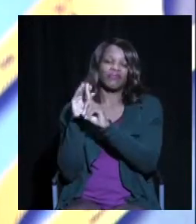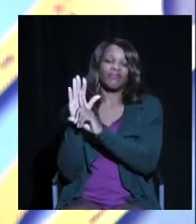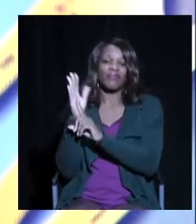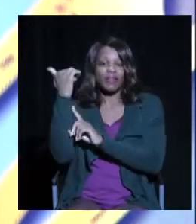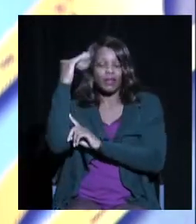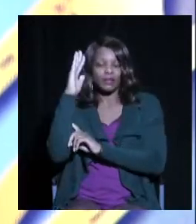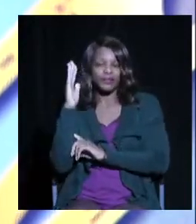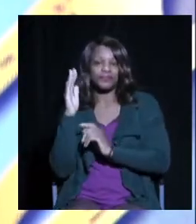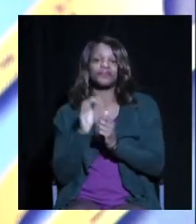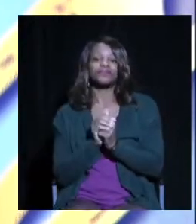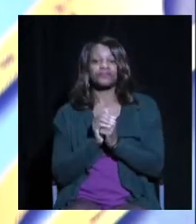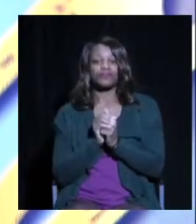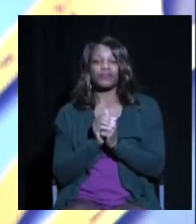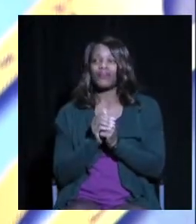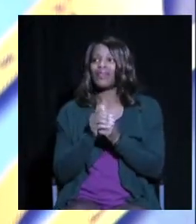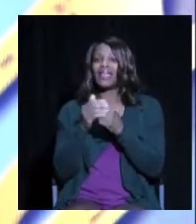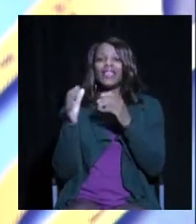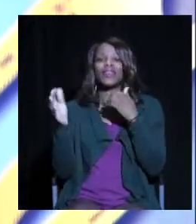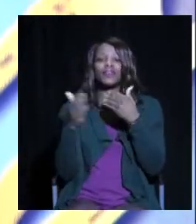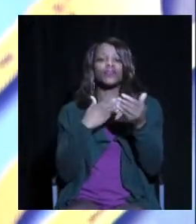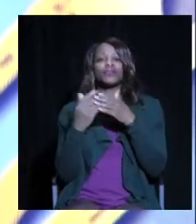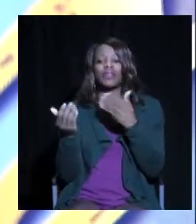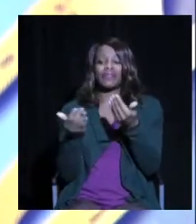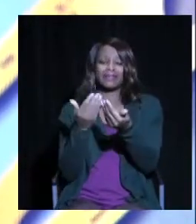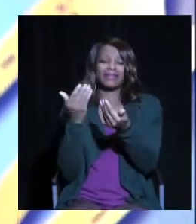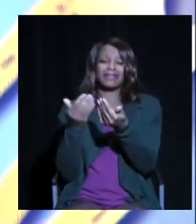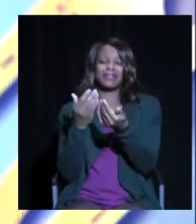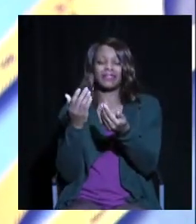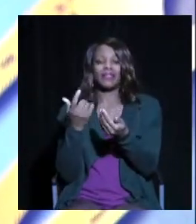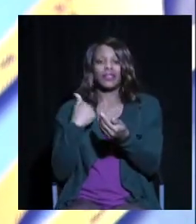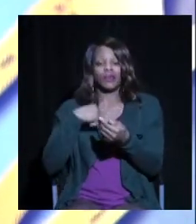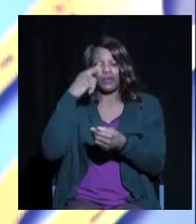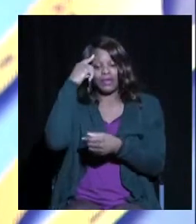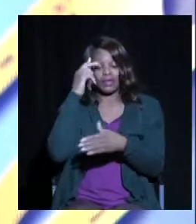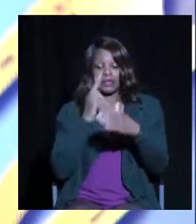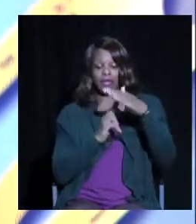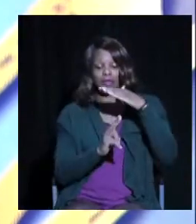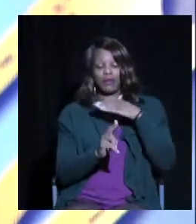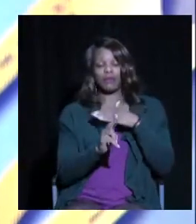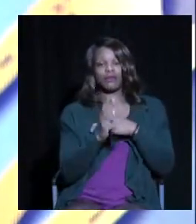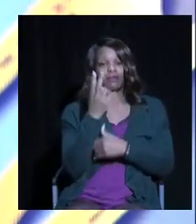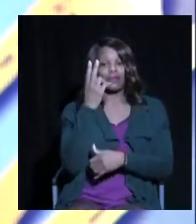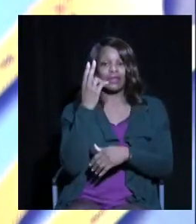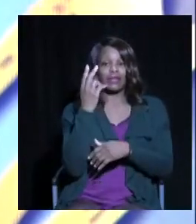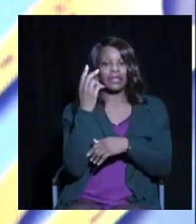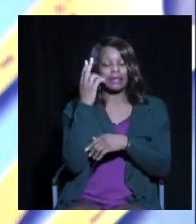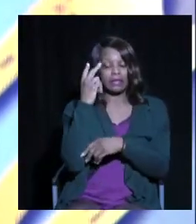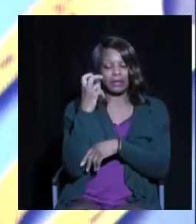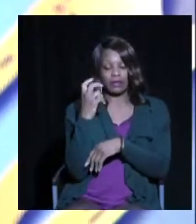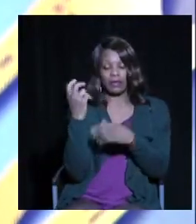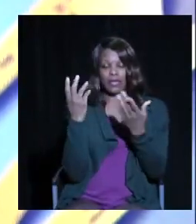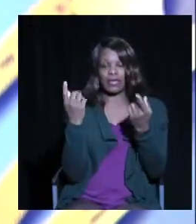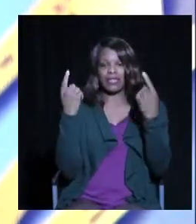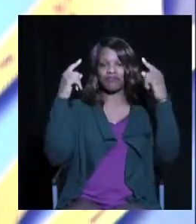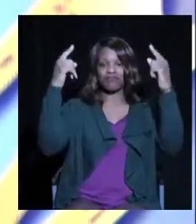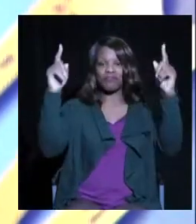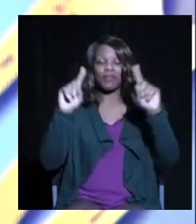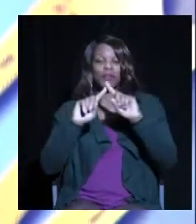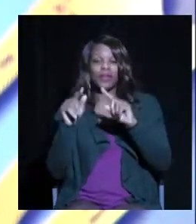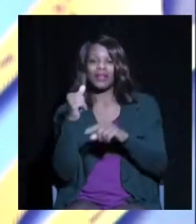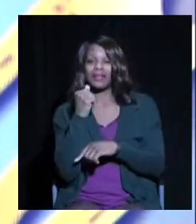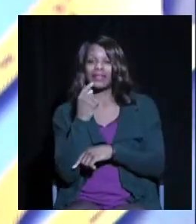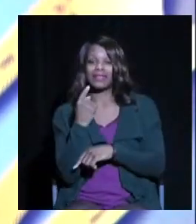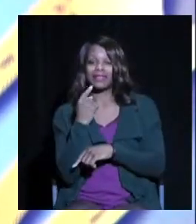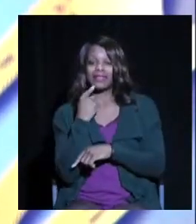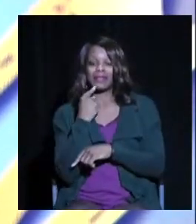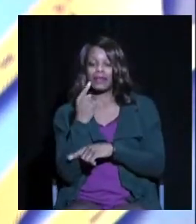any load with ease. Sometimes we think it's humble to doubt if things will work out. But that's not saying something about you. You're